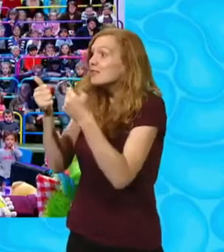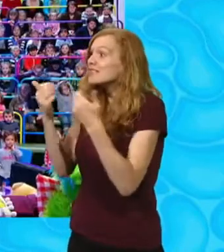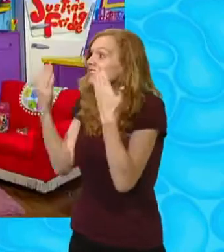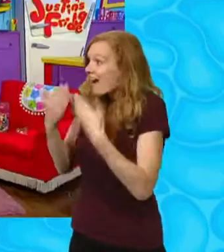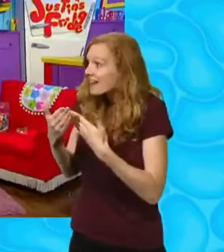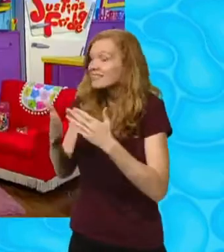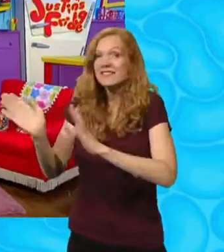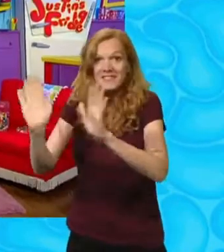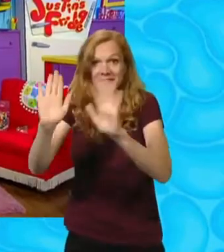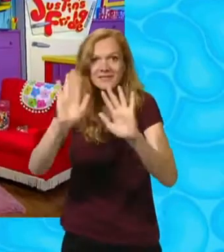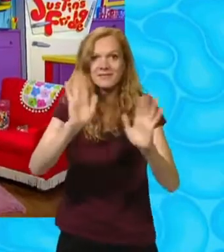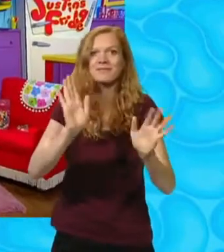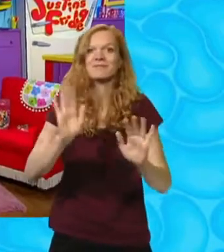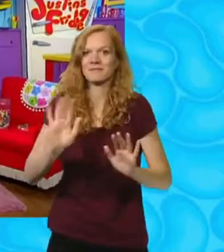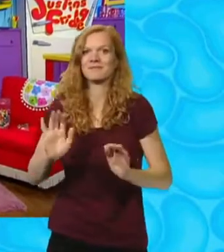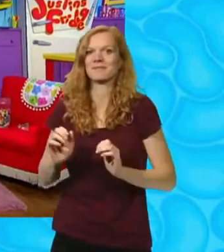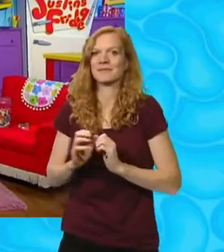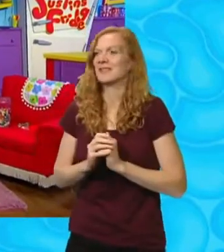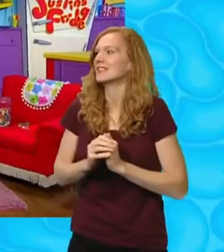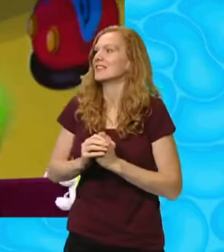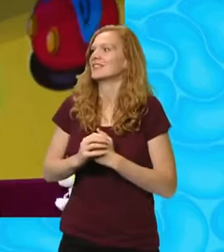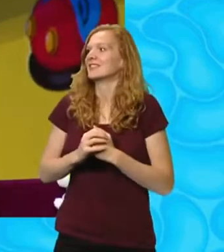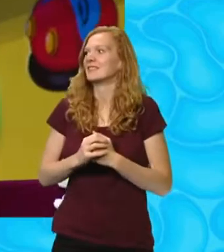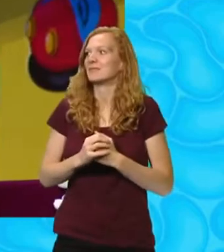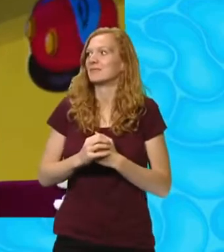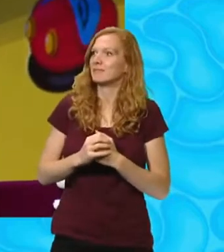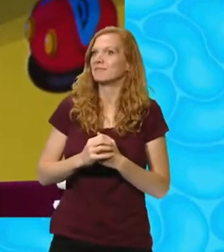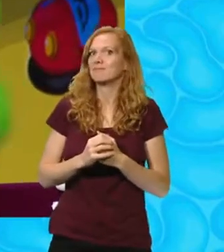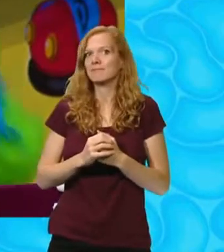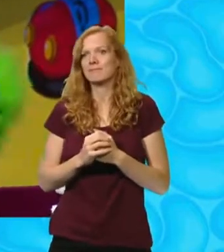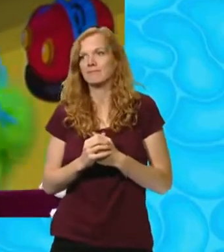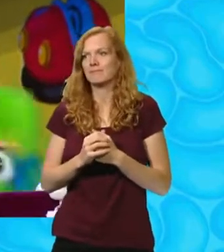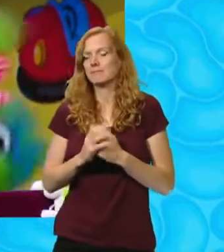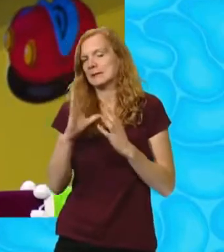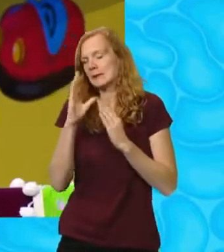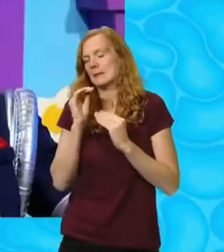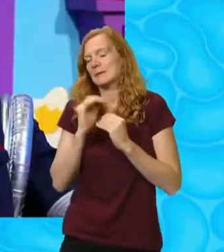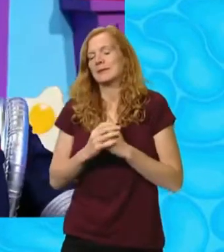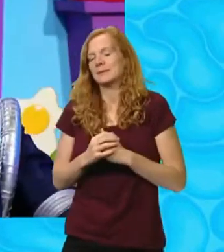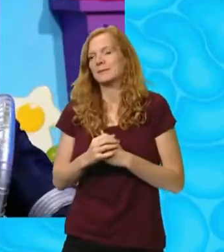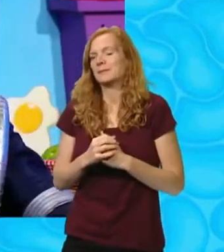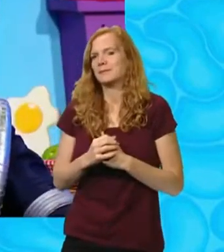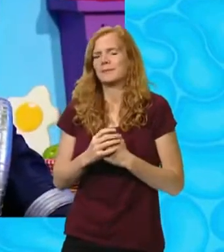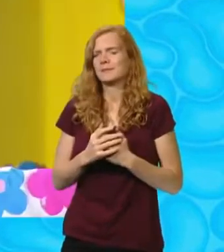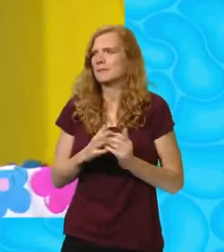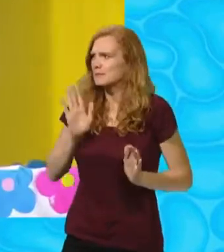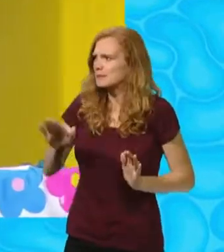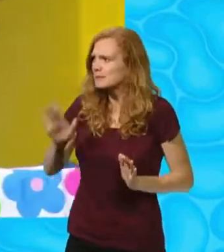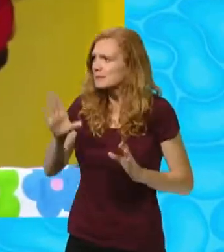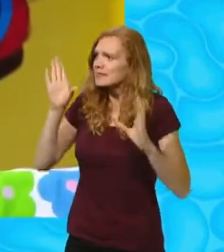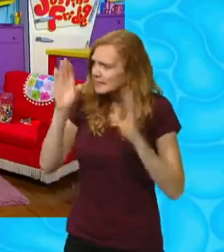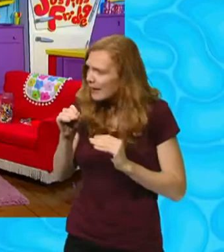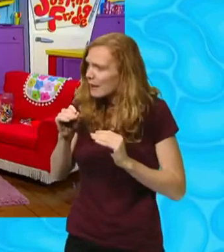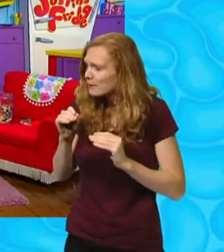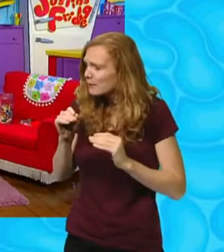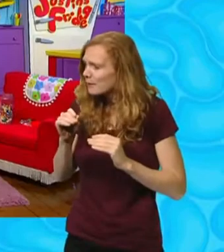night. All right. Little monster, you're